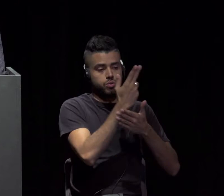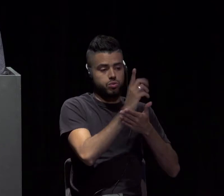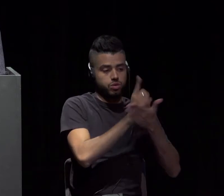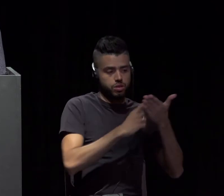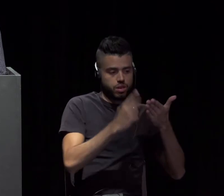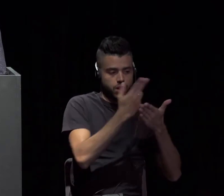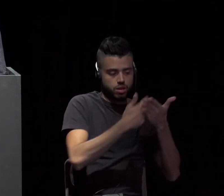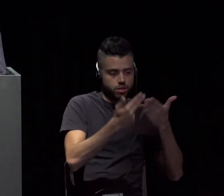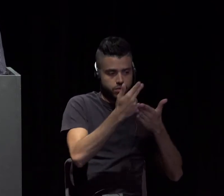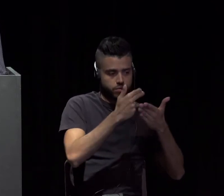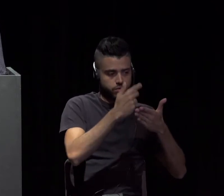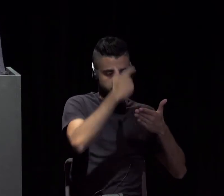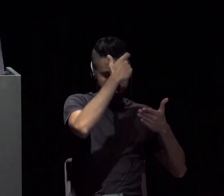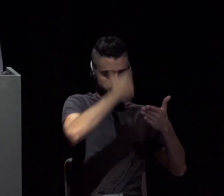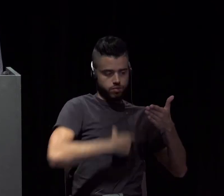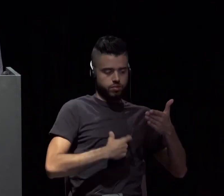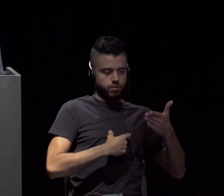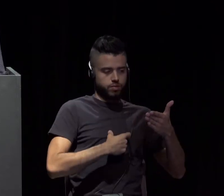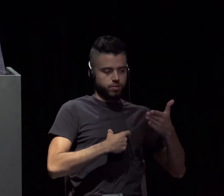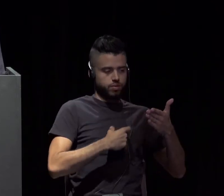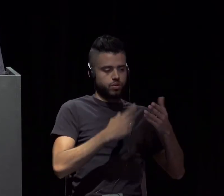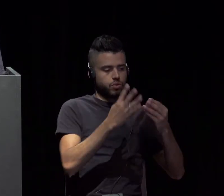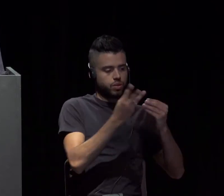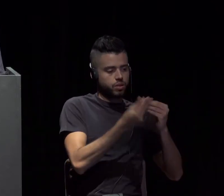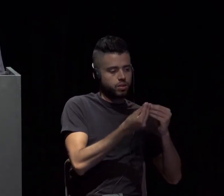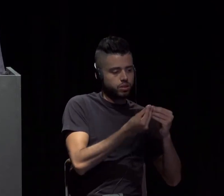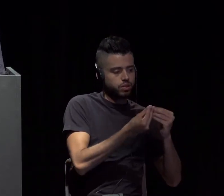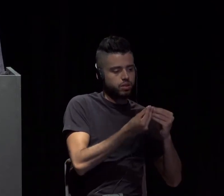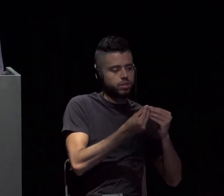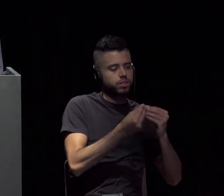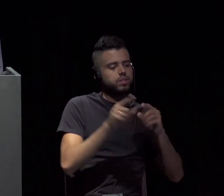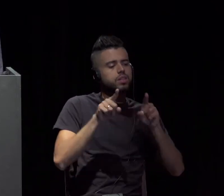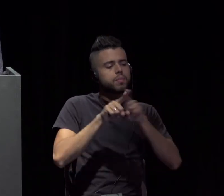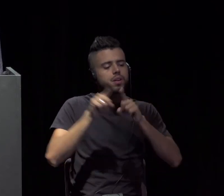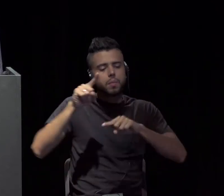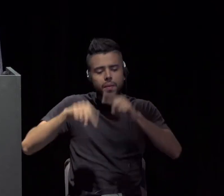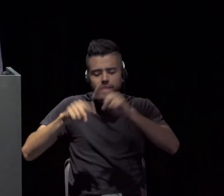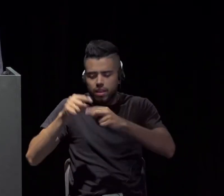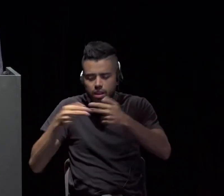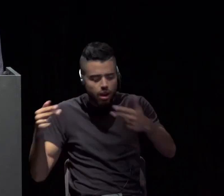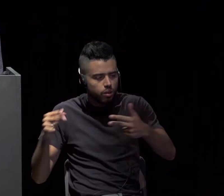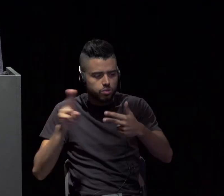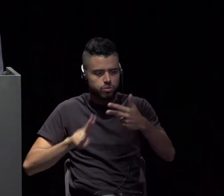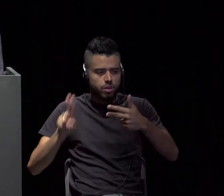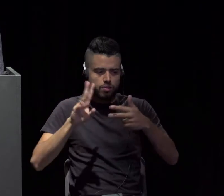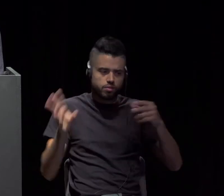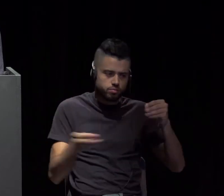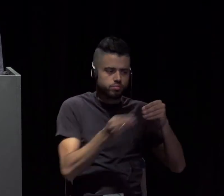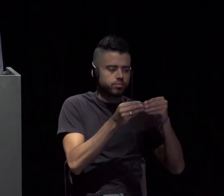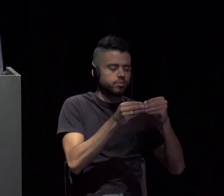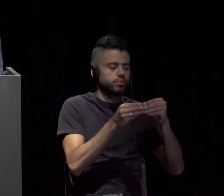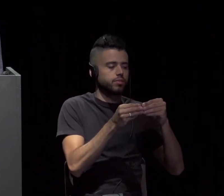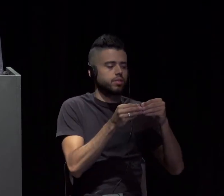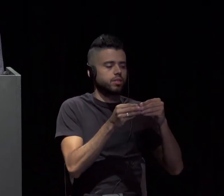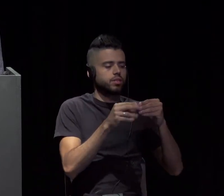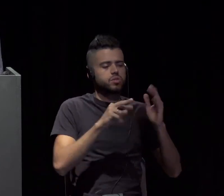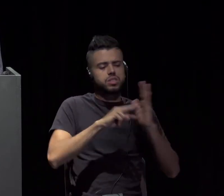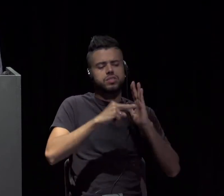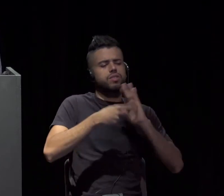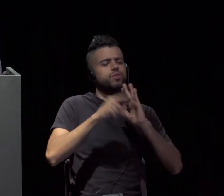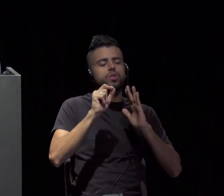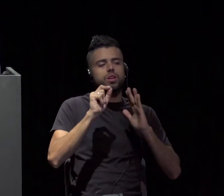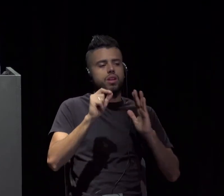gestures of his unruly tools, which for him symbolized the terrifying pace of contemporary life,